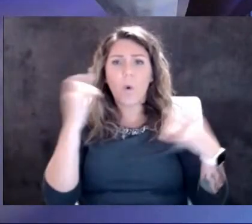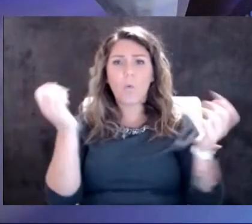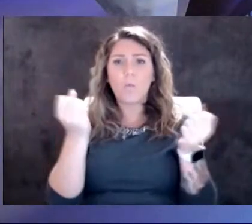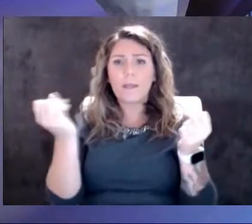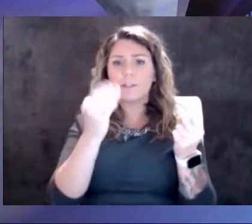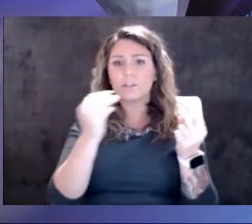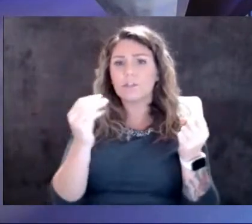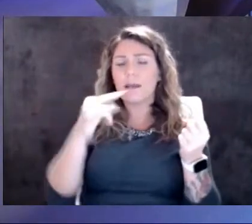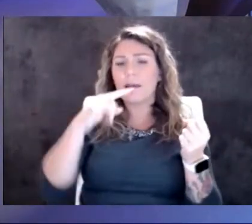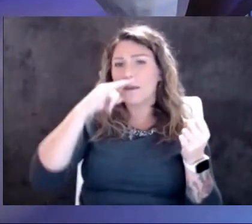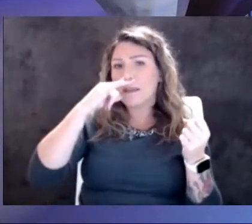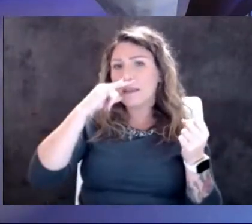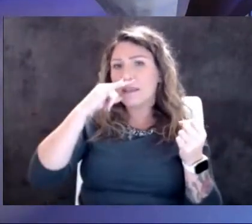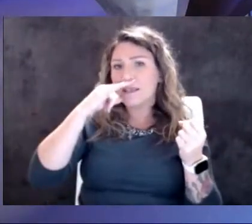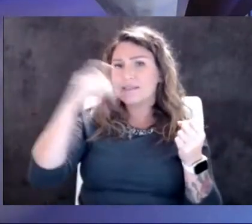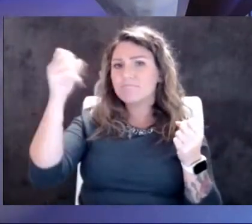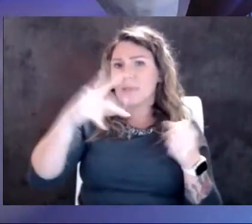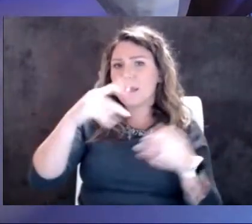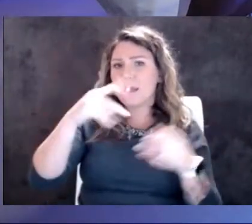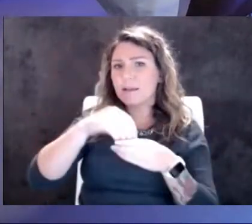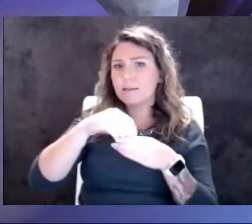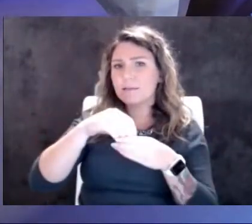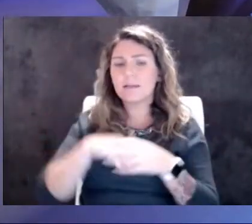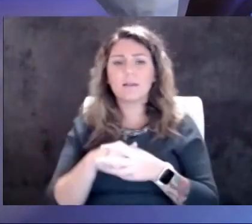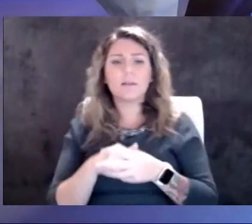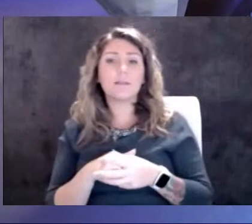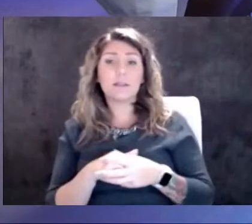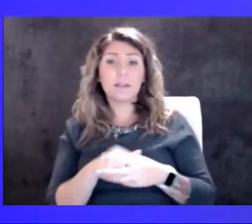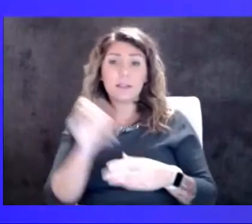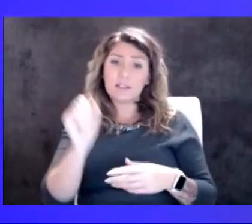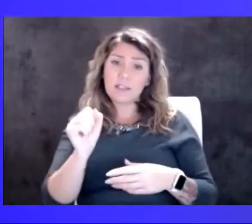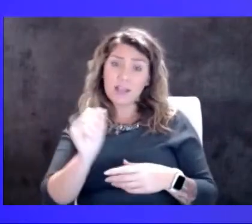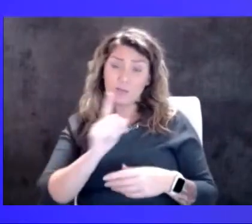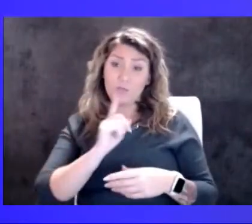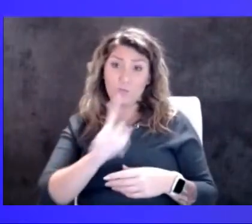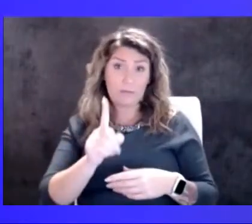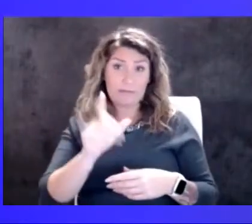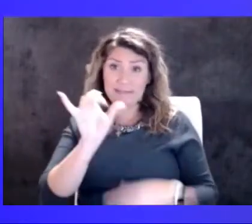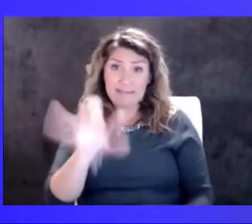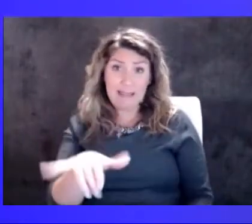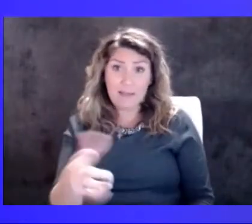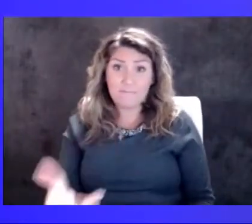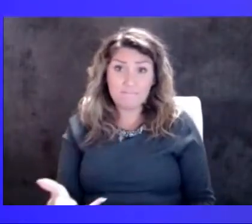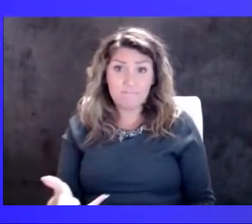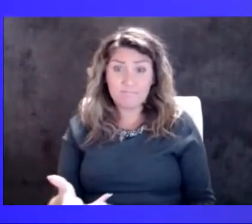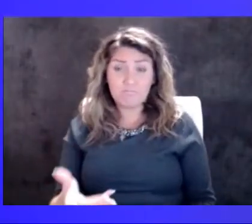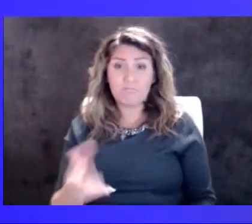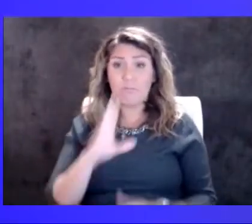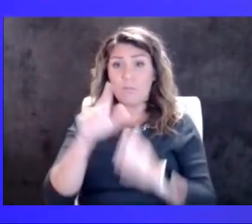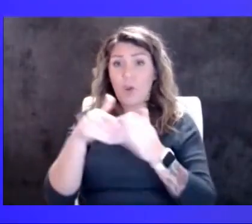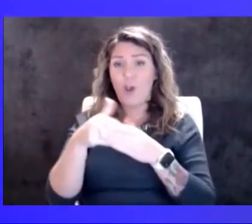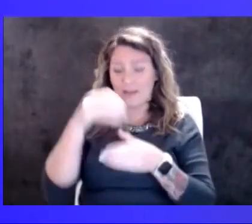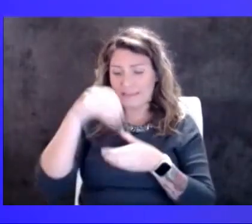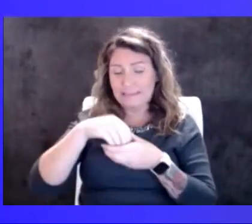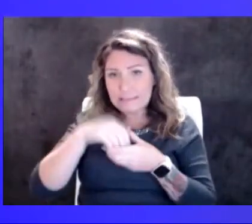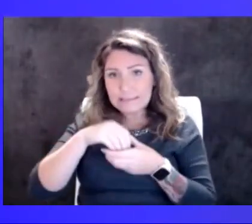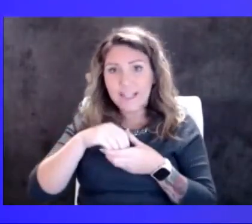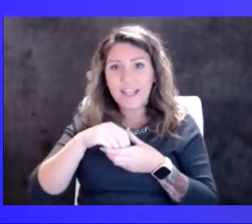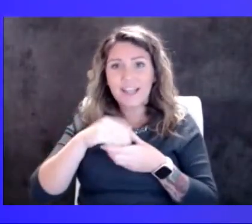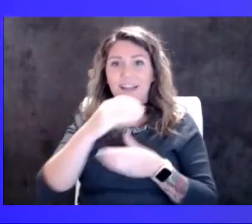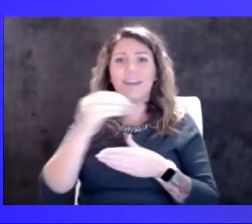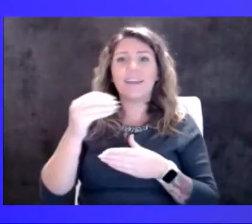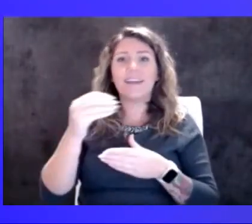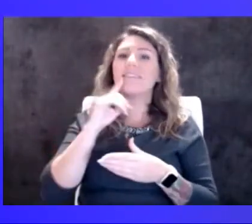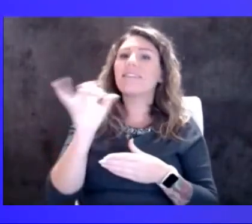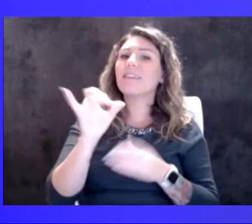indoors. Yeah, so I think it's really just that, of us all being indoors, and like I mentioned before, with